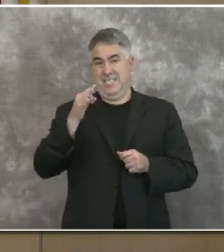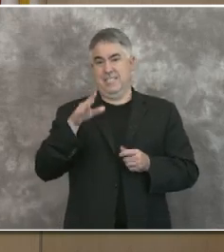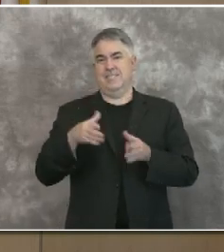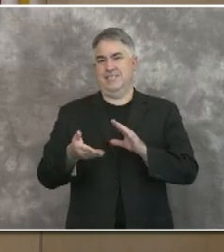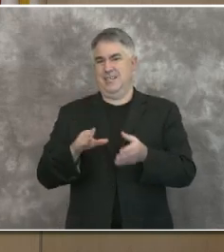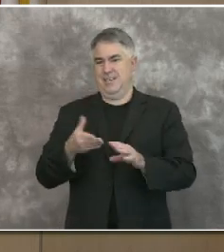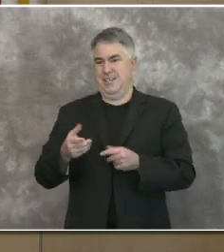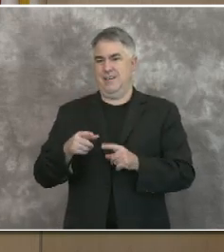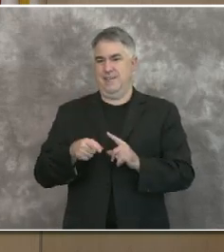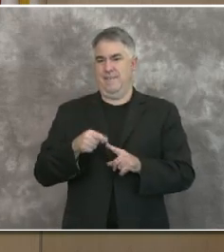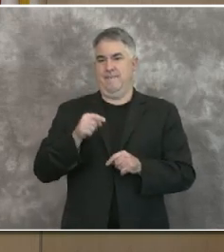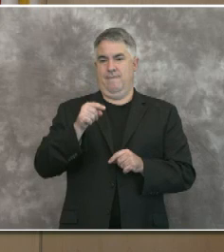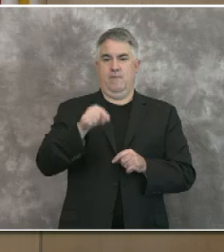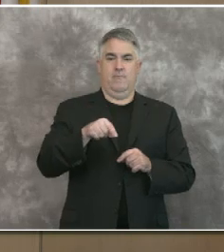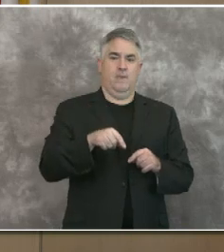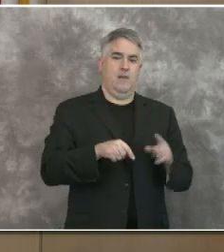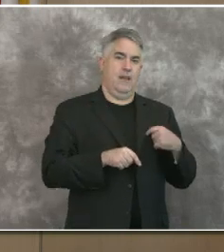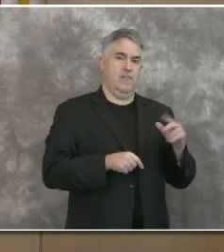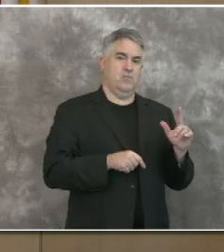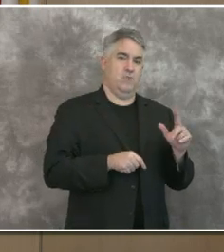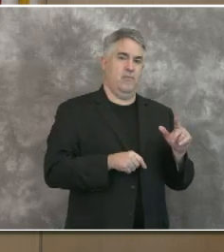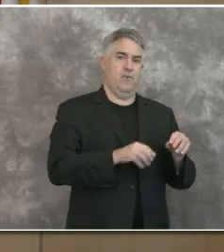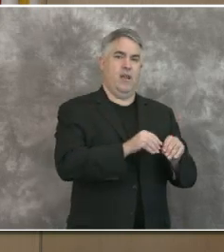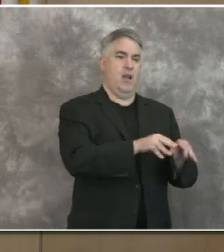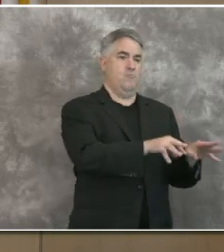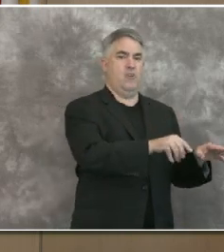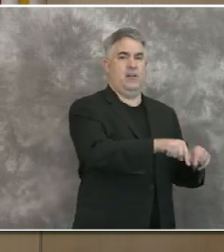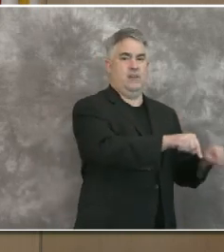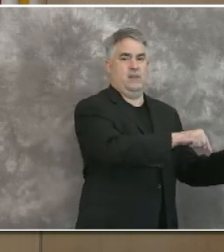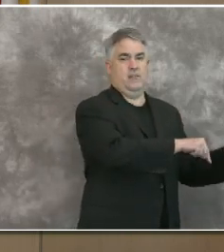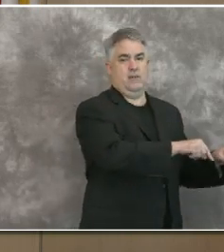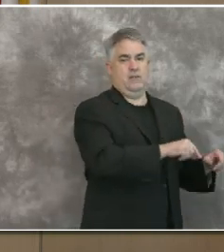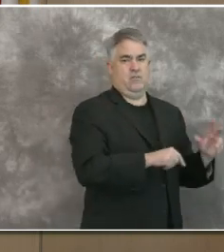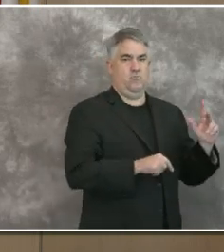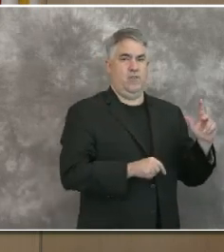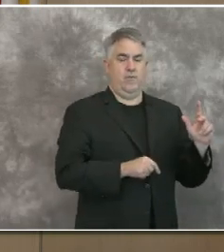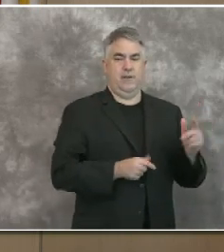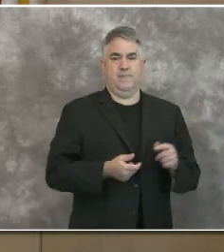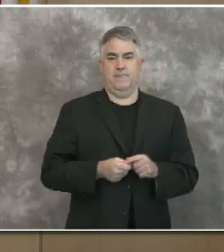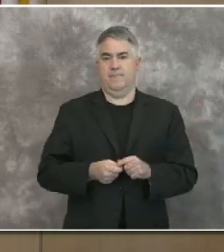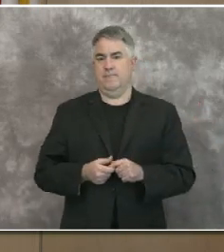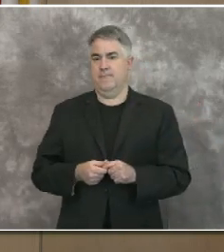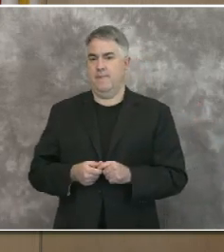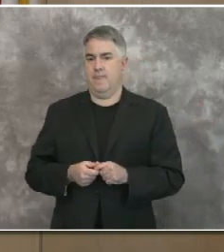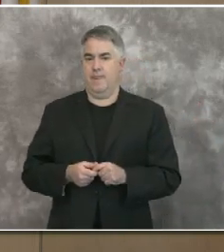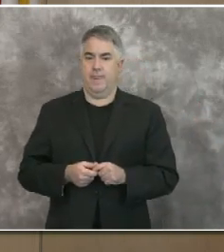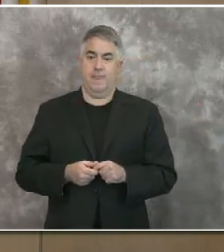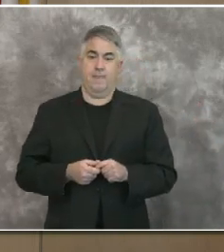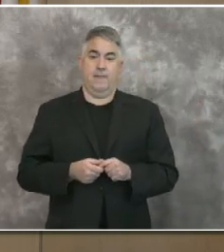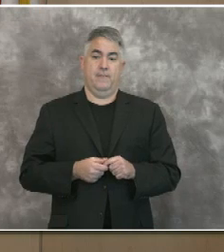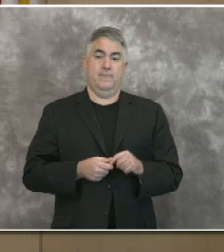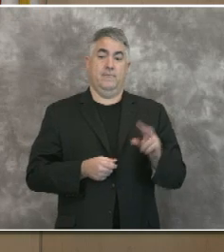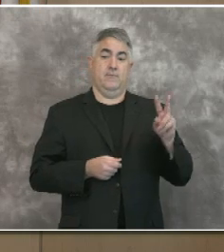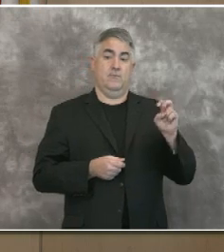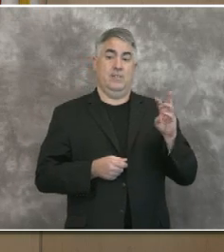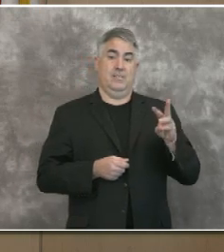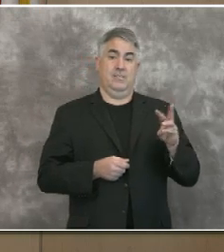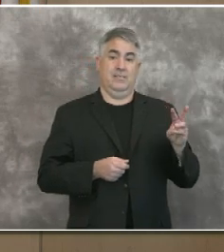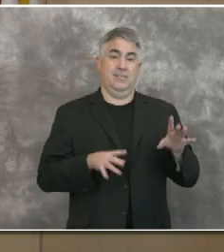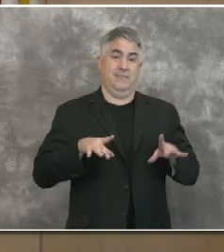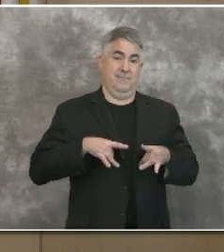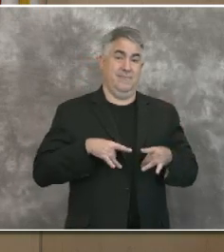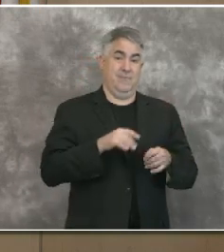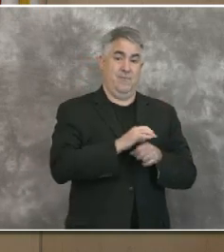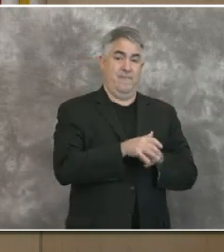also have 23 active outbreaks in community setting locations, which includes 266 cases and